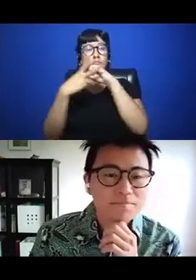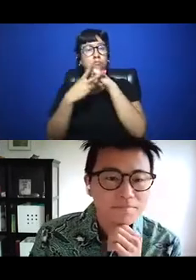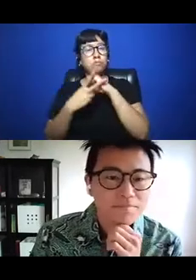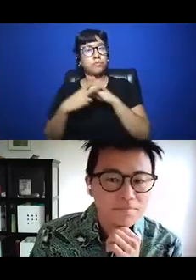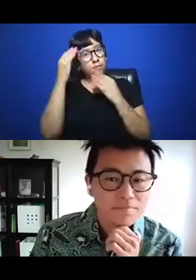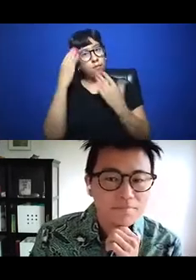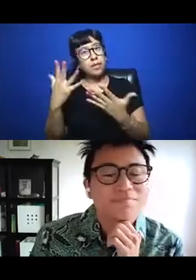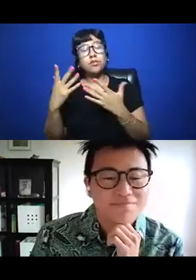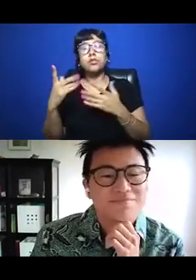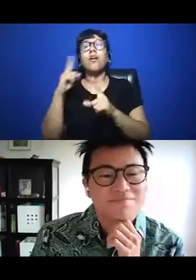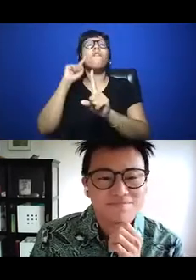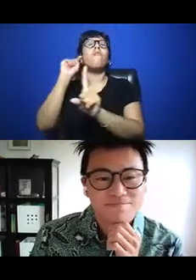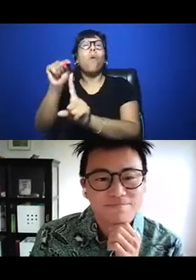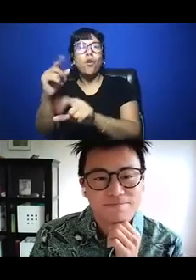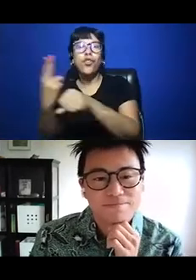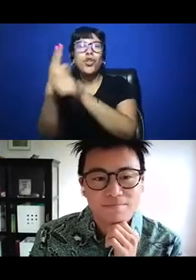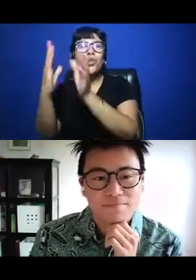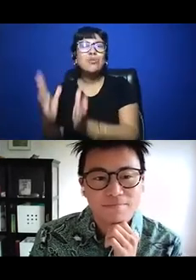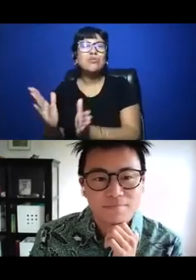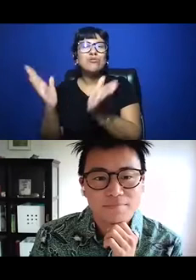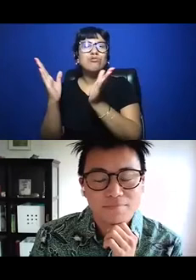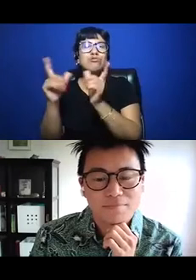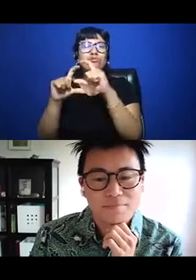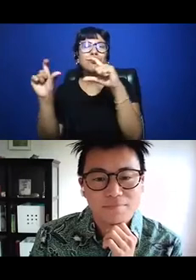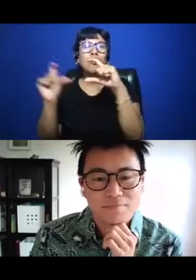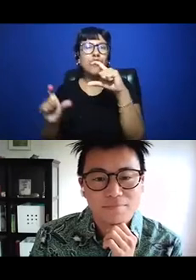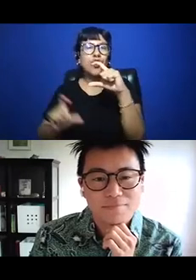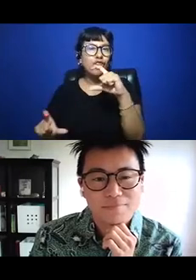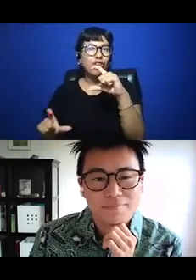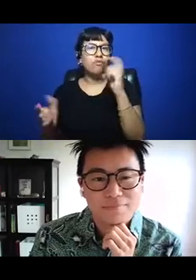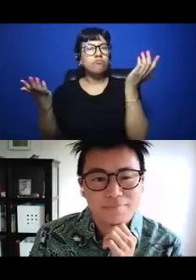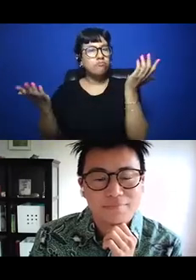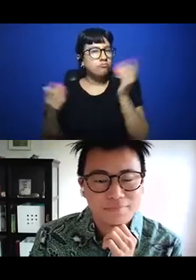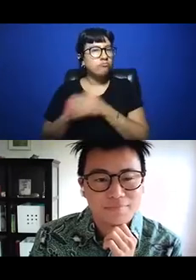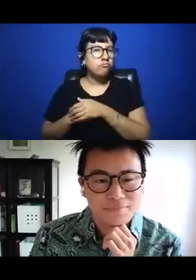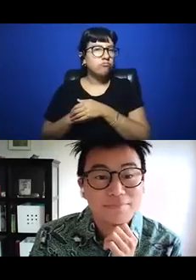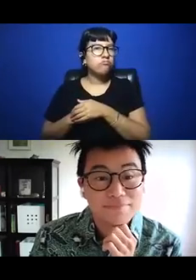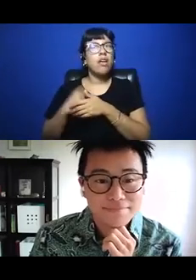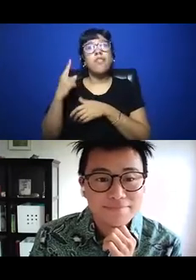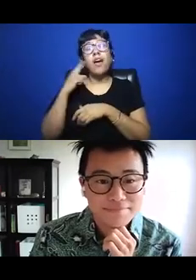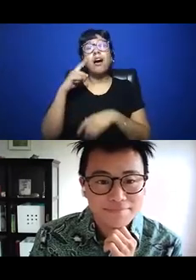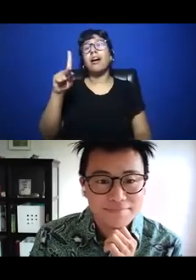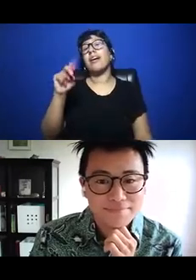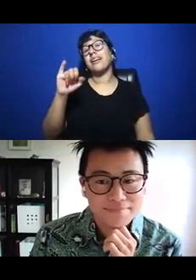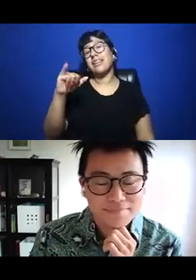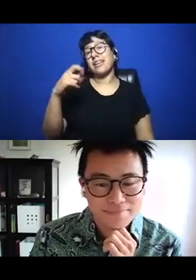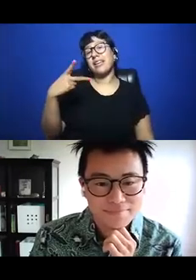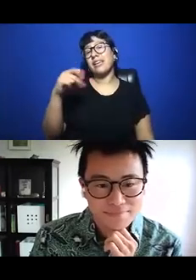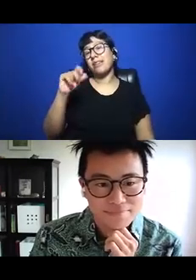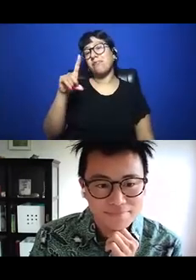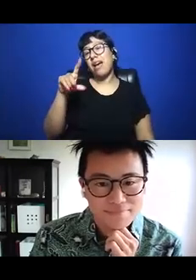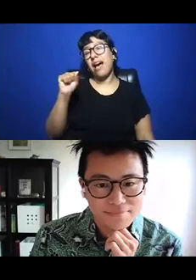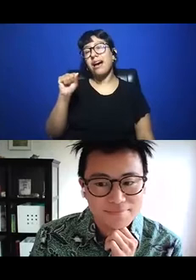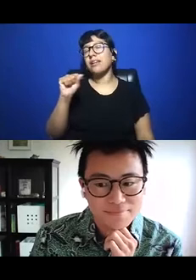on the user server. So we thought of KeePass as an alternative